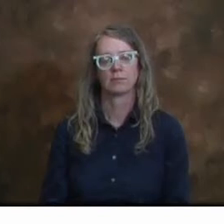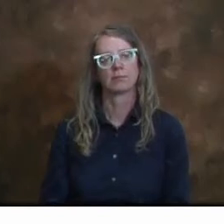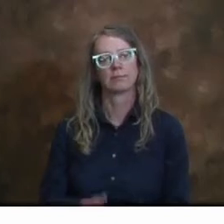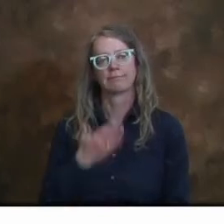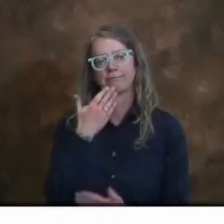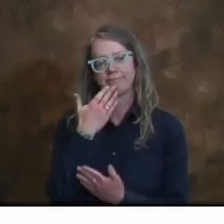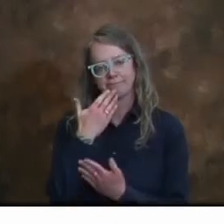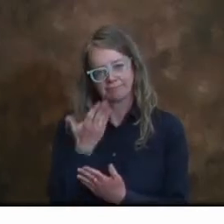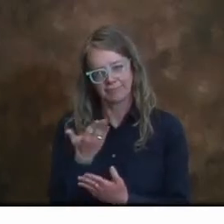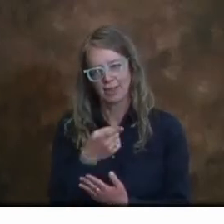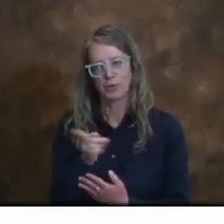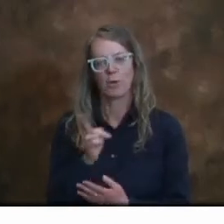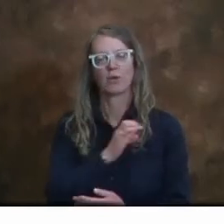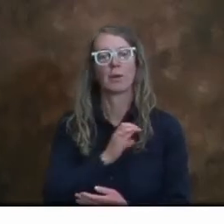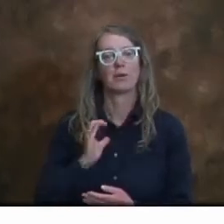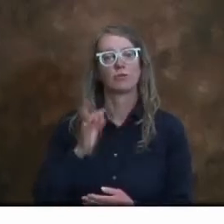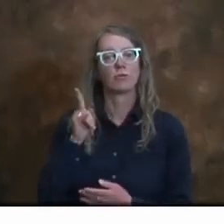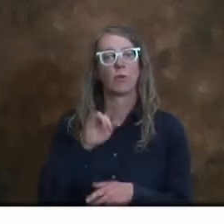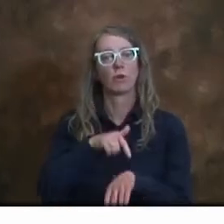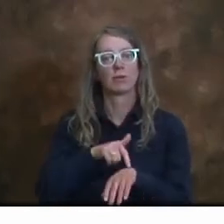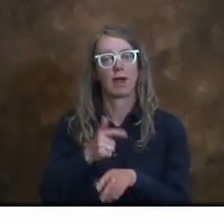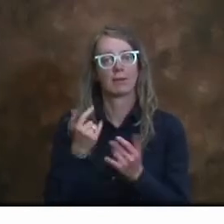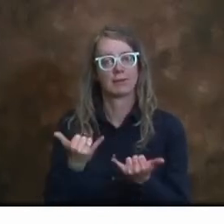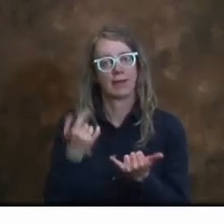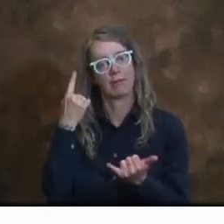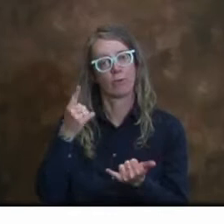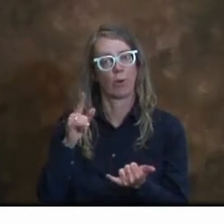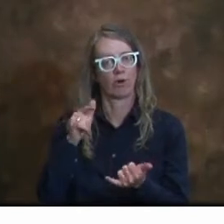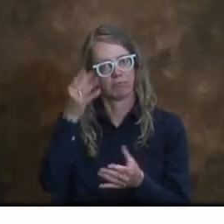Thank you, Commissioners, for the time today for this update.